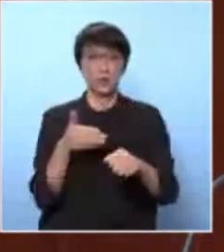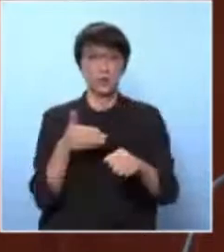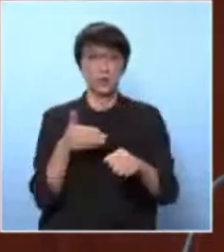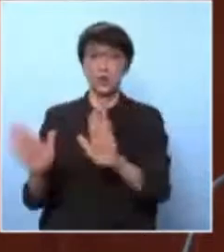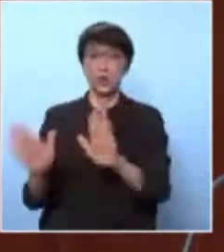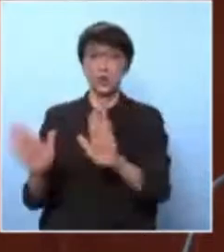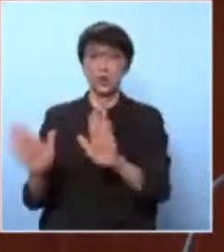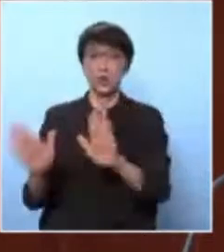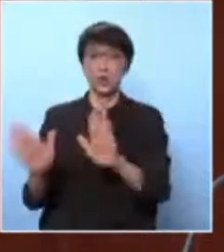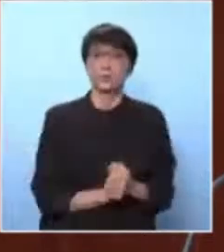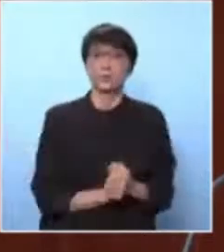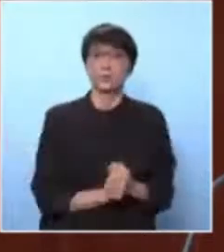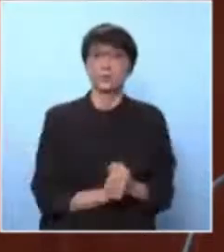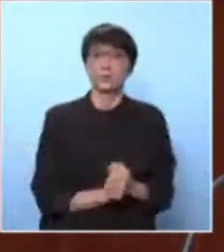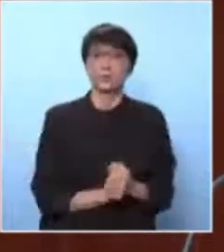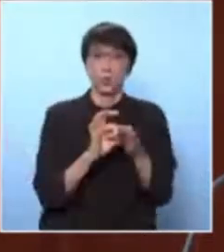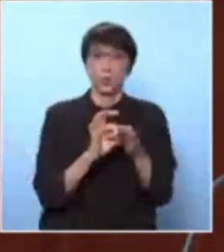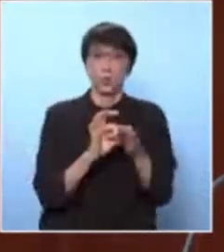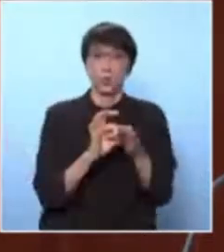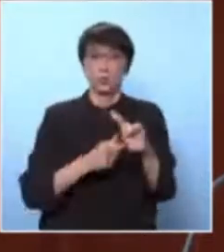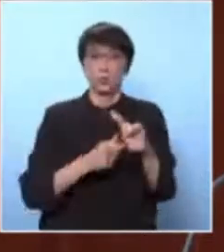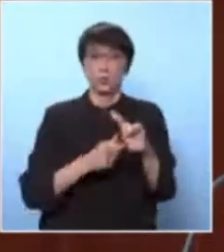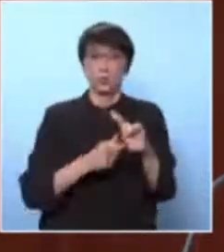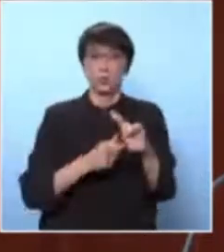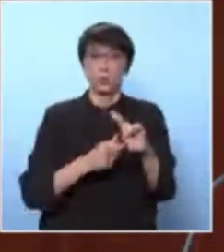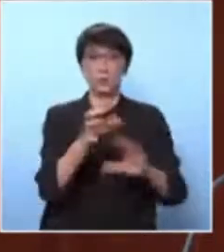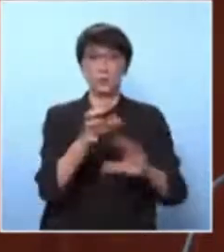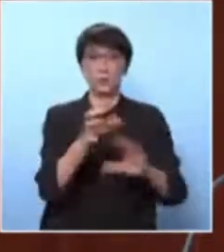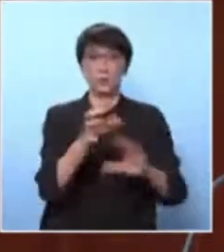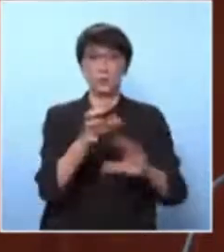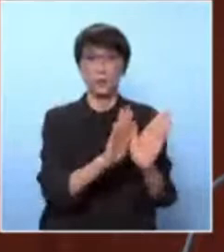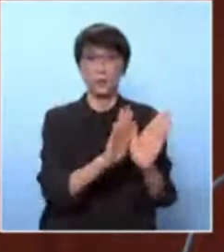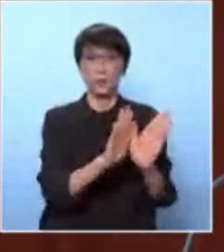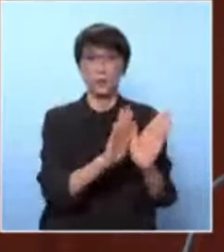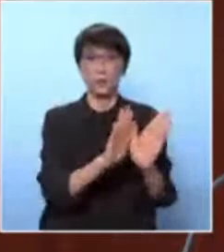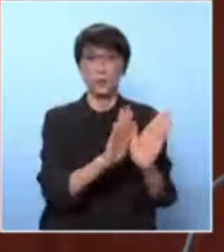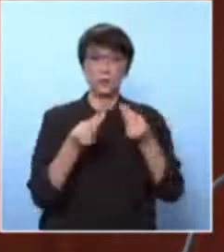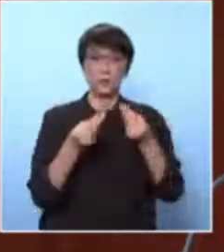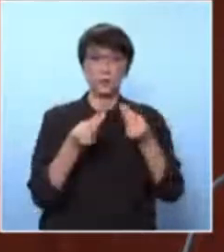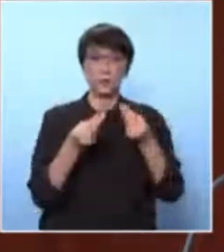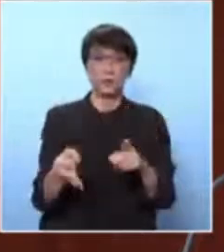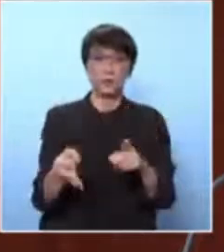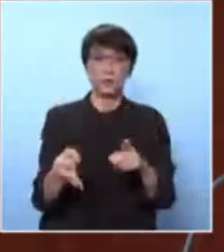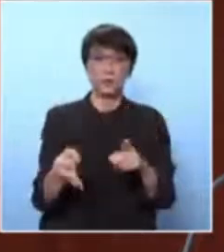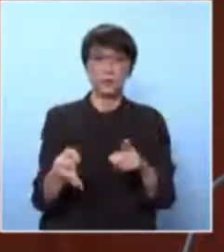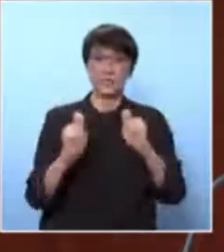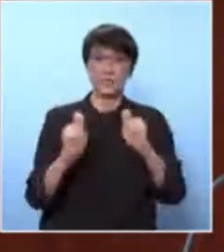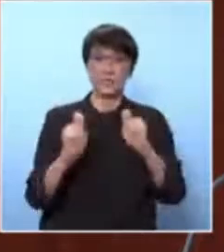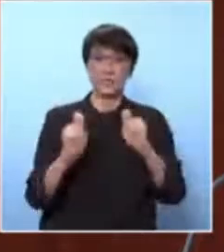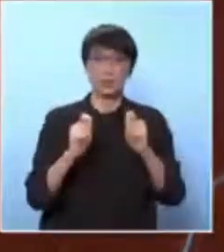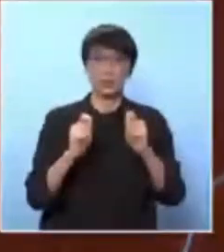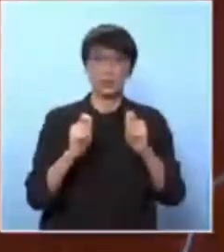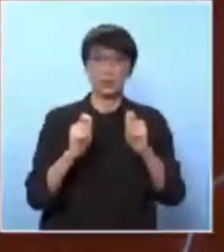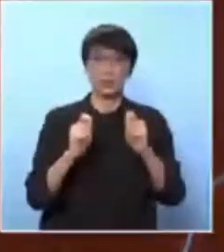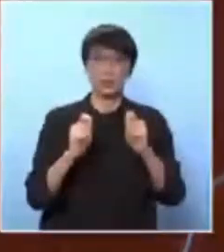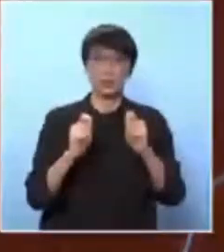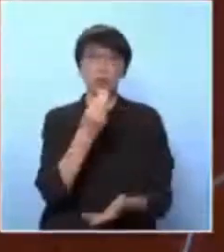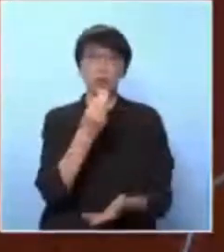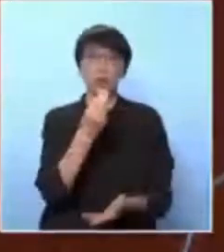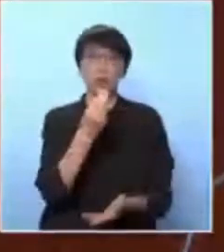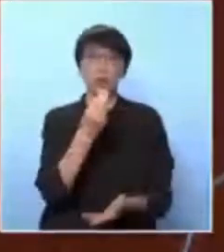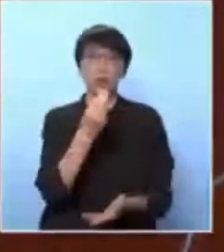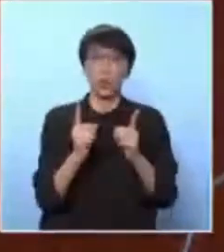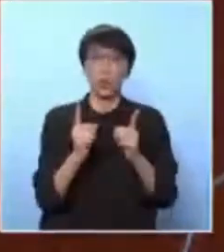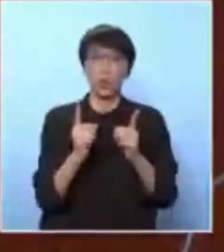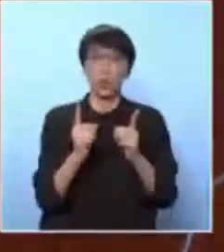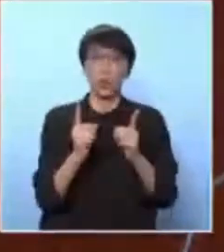appropriate, and approach the business sector and local organizations for in-kind donations, such as food or food vouchers, as